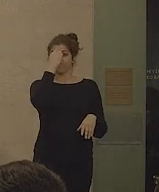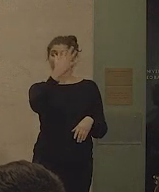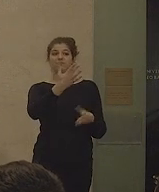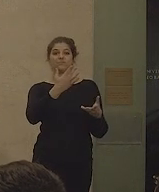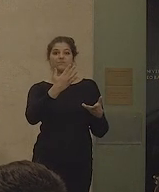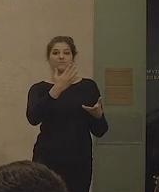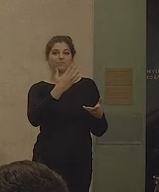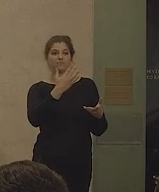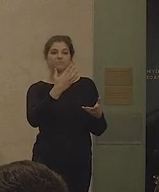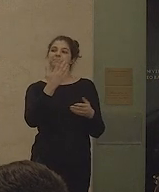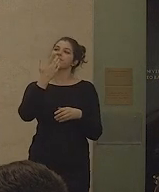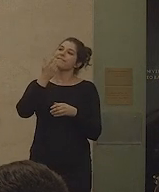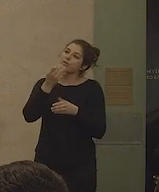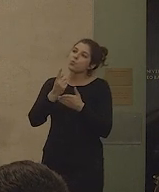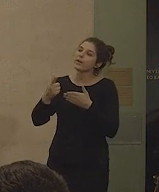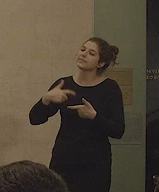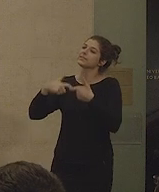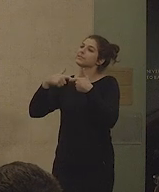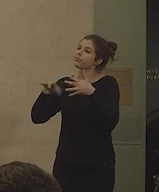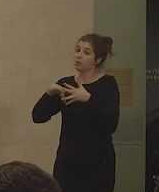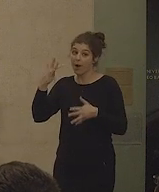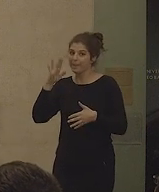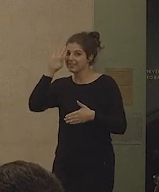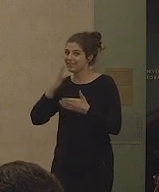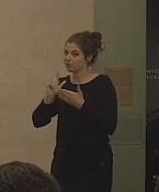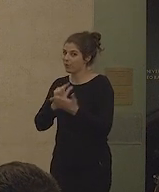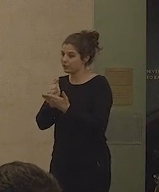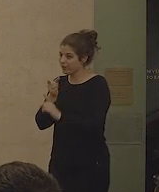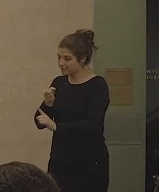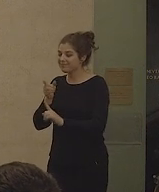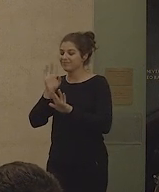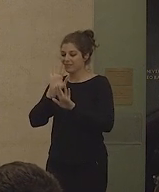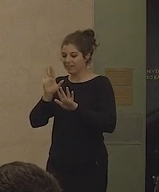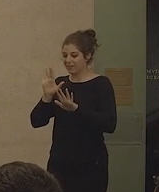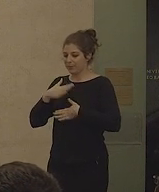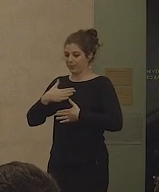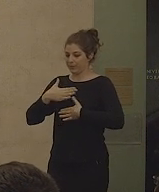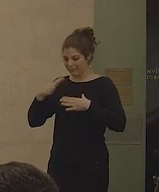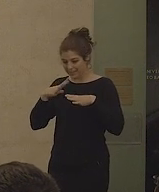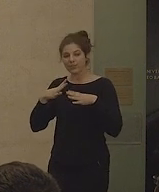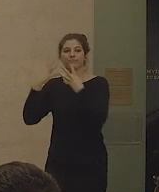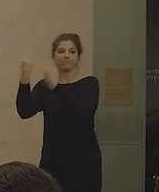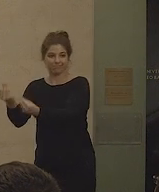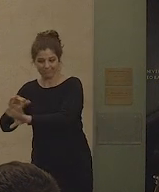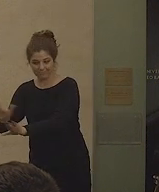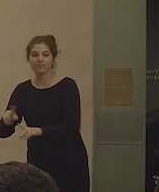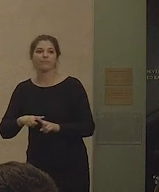take a little bit of a break for the next couple of weeks because my son is graduating, and we're going to take a little vacation.